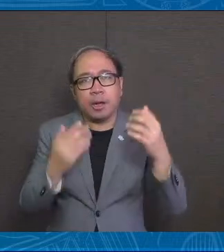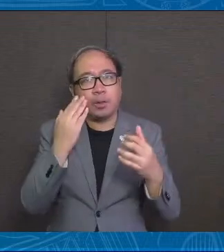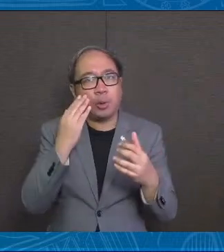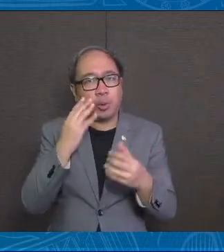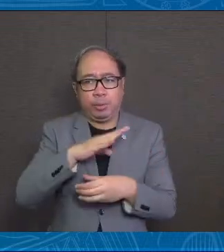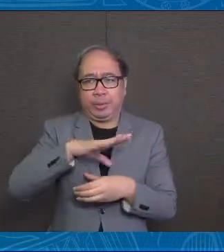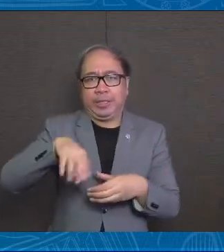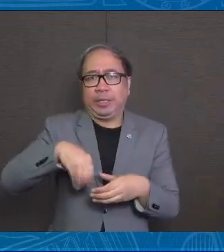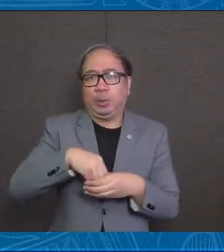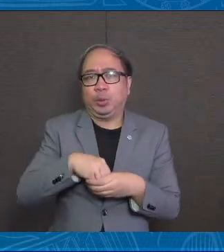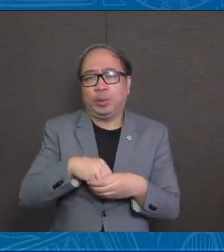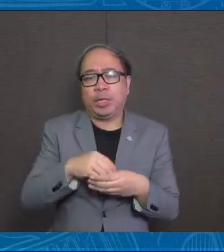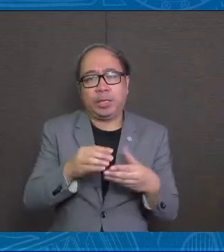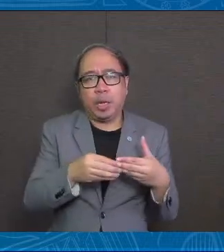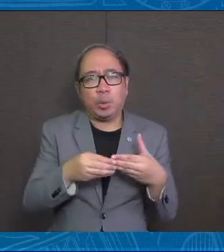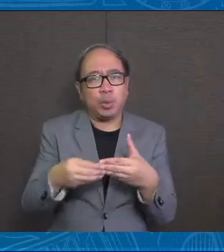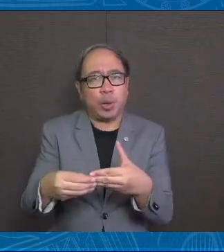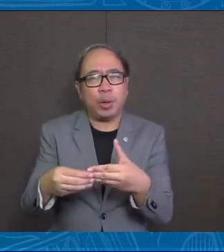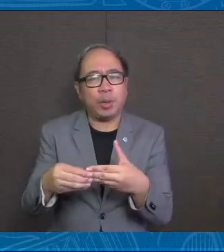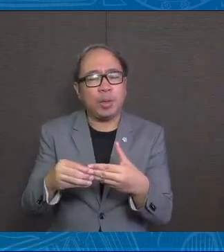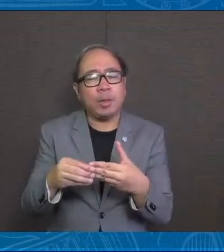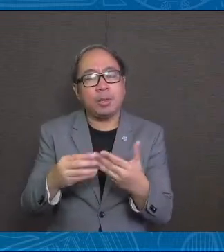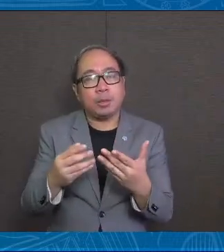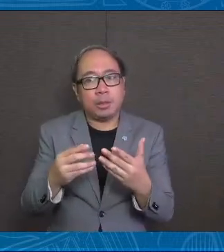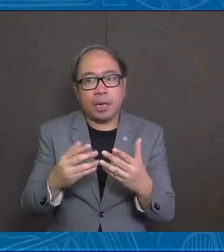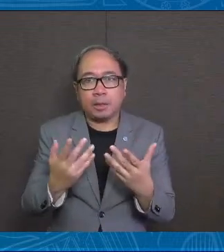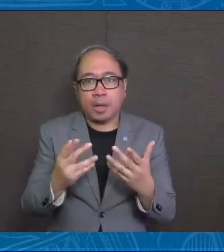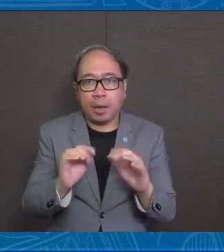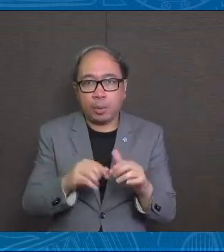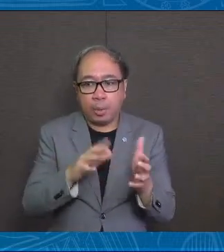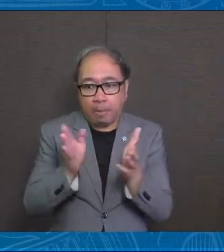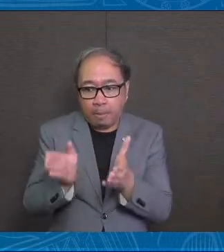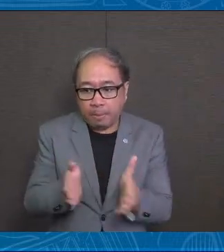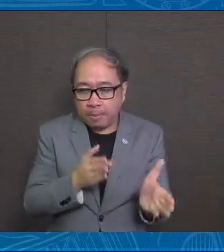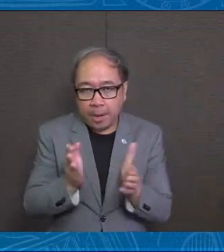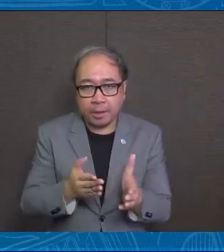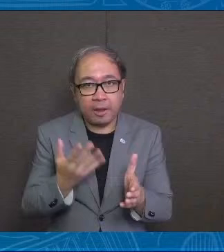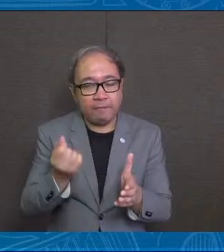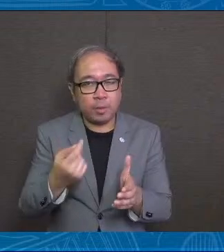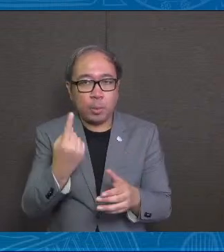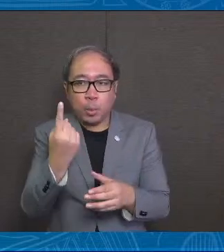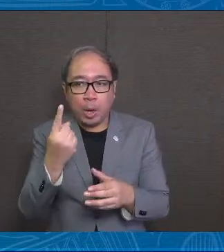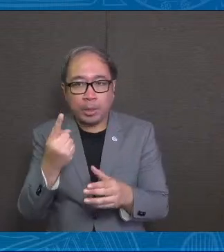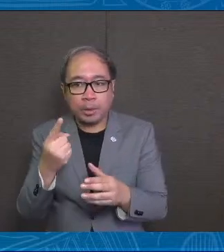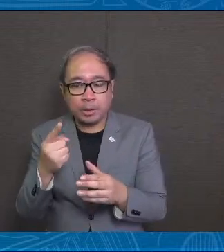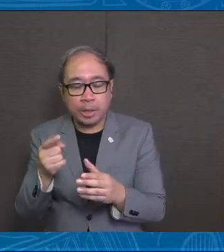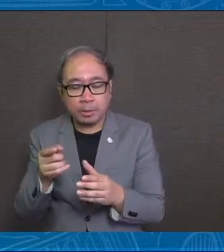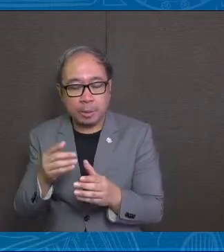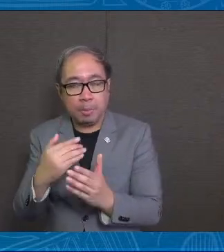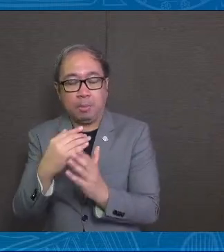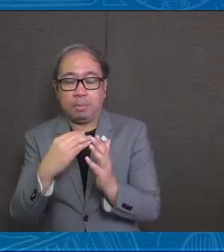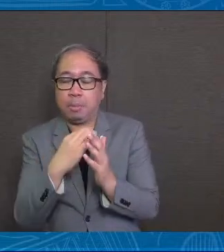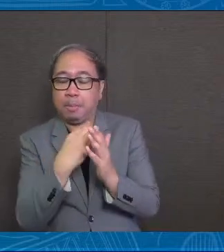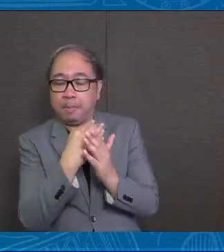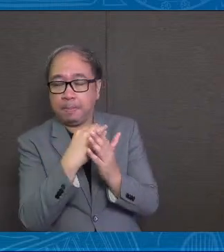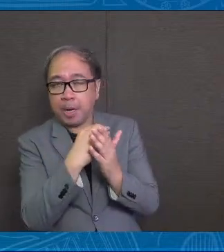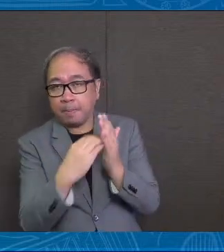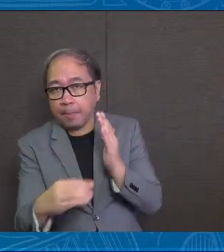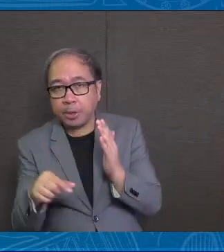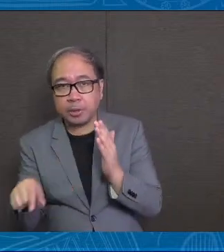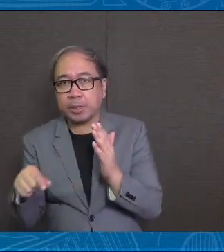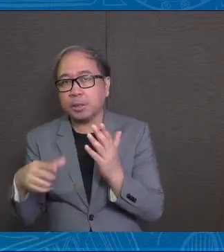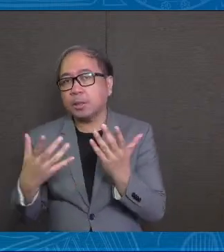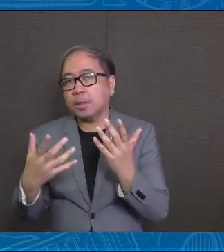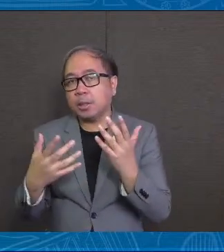roadmap. There's a chapter there on capacity building, not only on the national government, but also in the local government units. It's